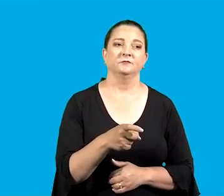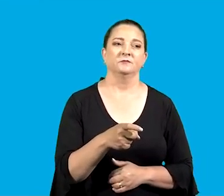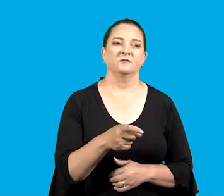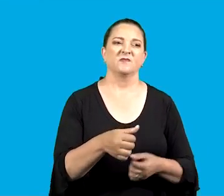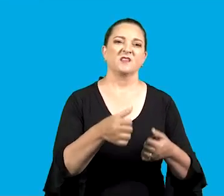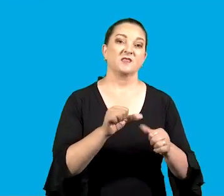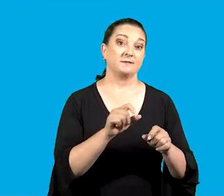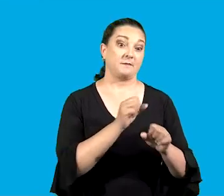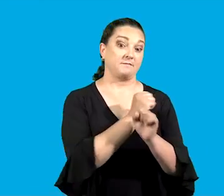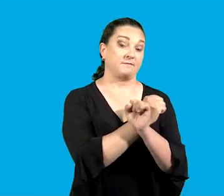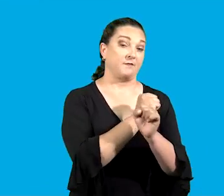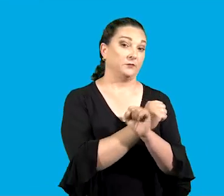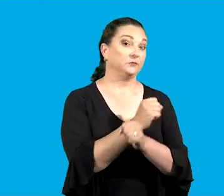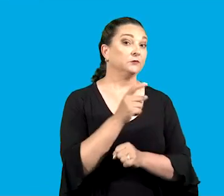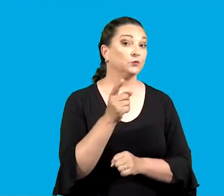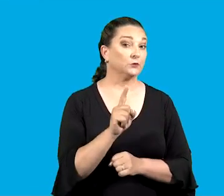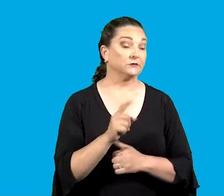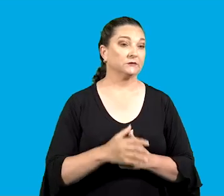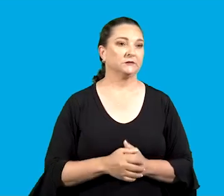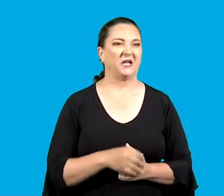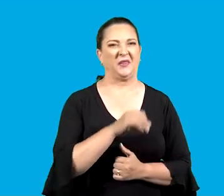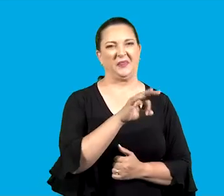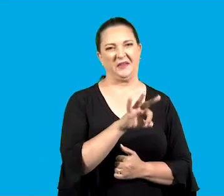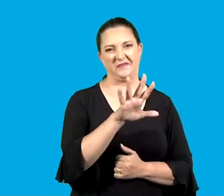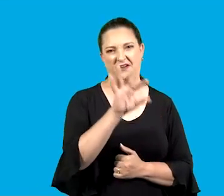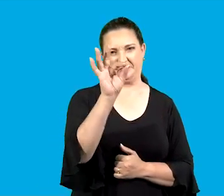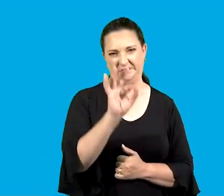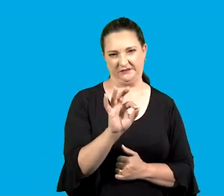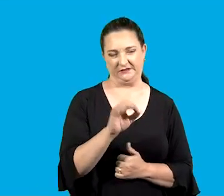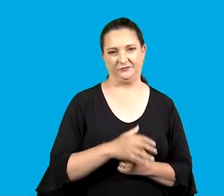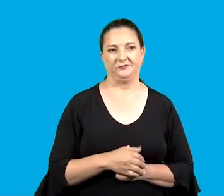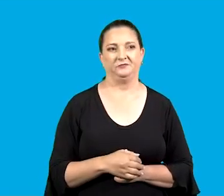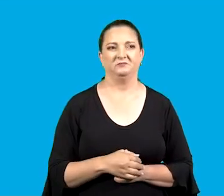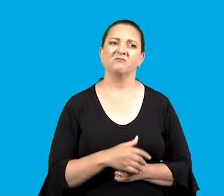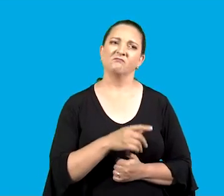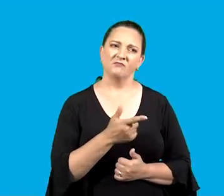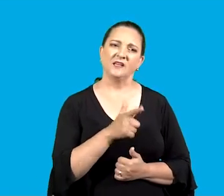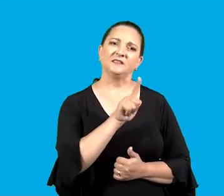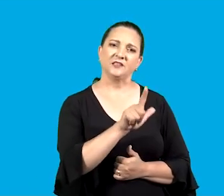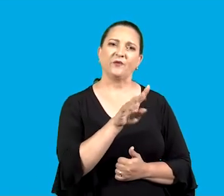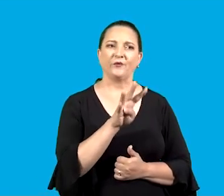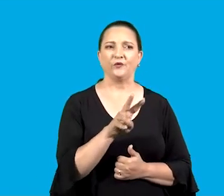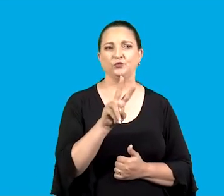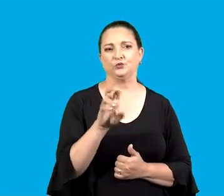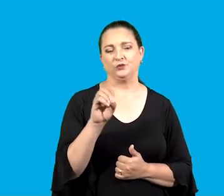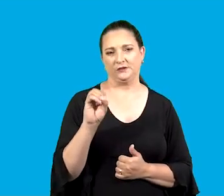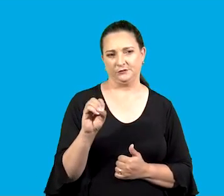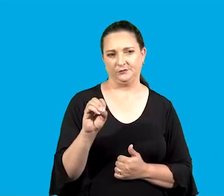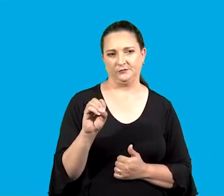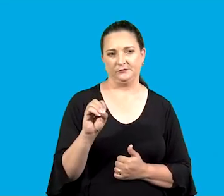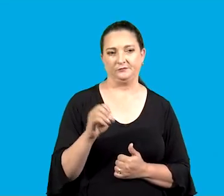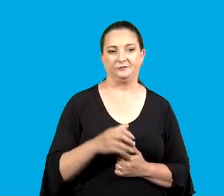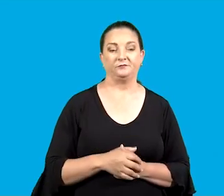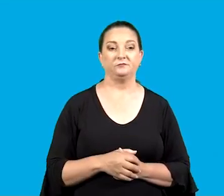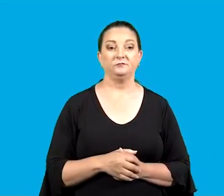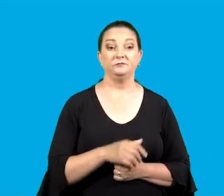212,000. Then I multiply that by 35%. That will give me 74,200. So I'll come up here,